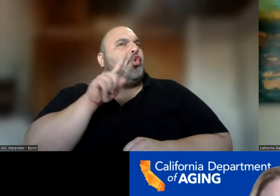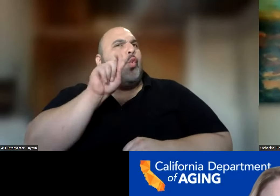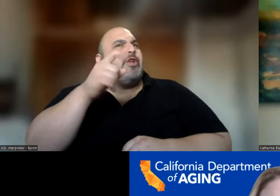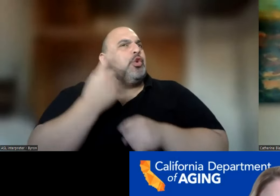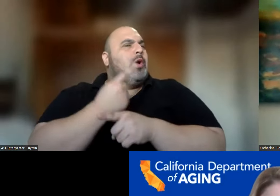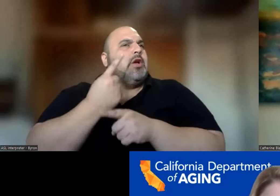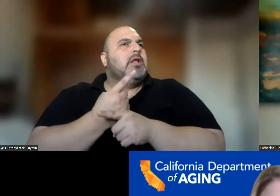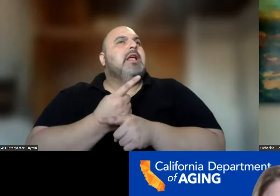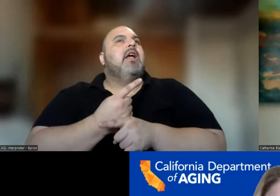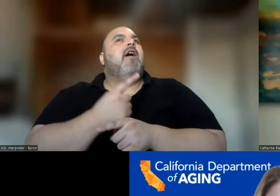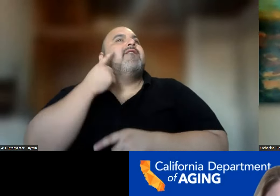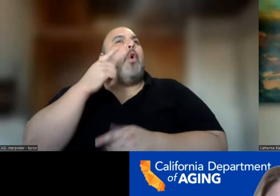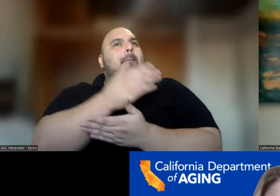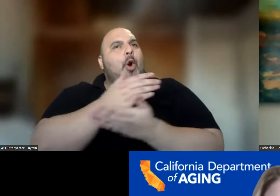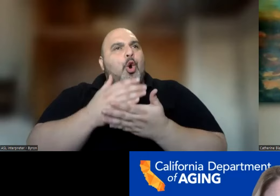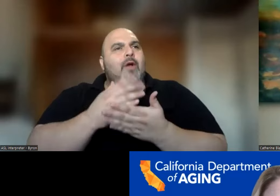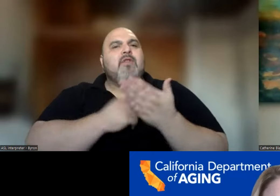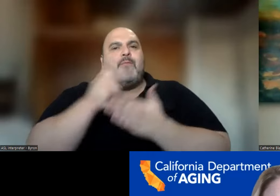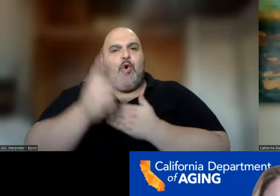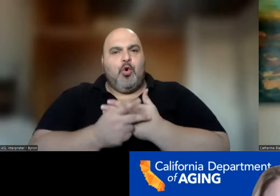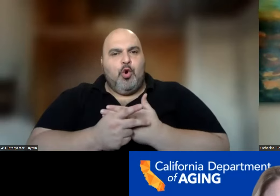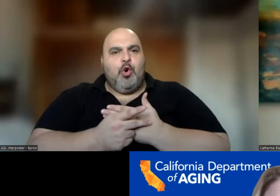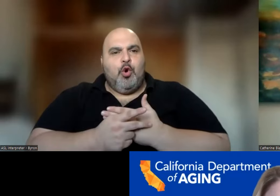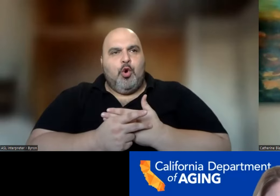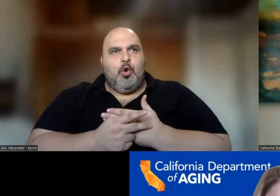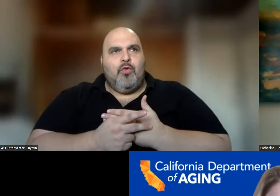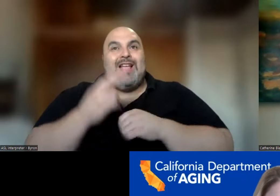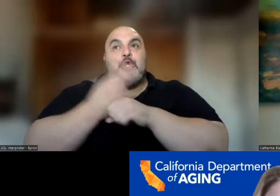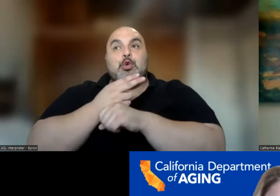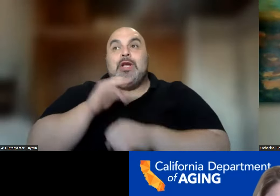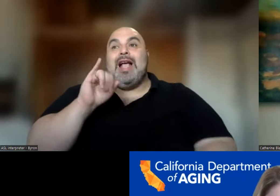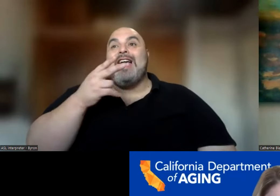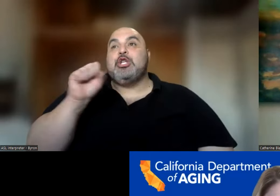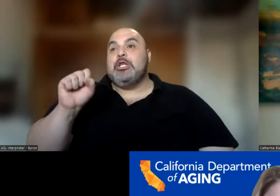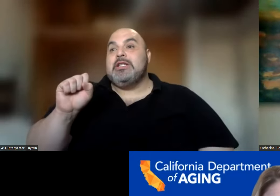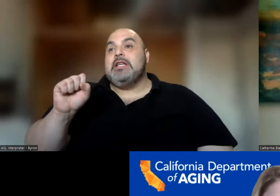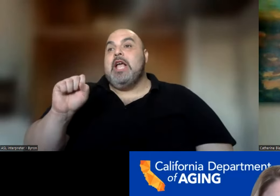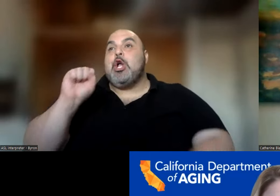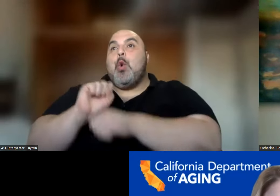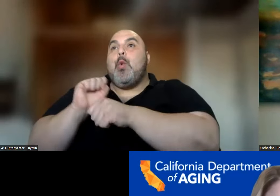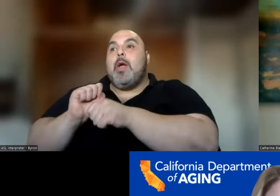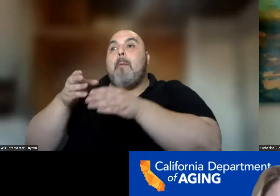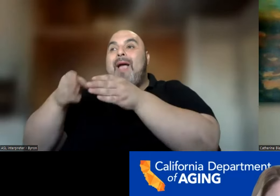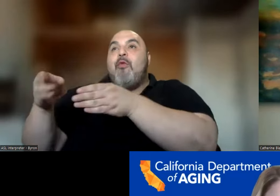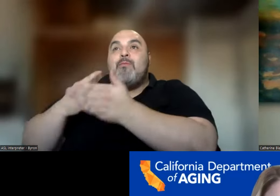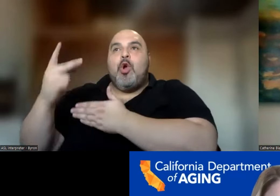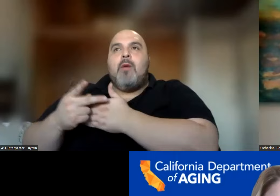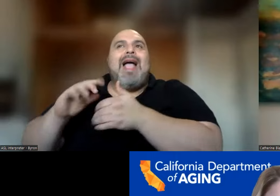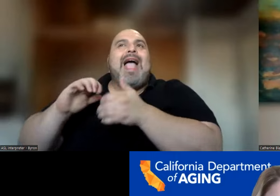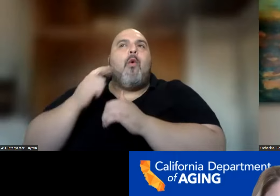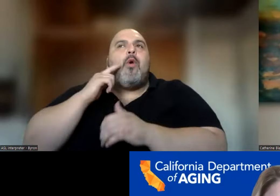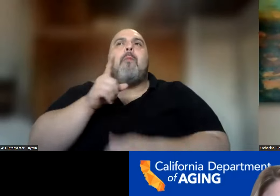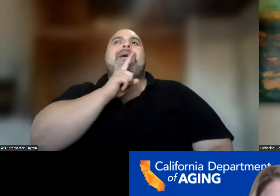how, for the part of our program that is leveraging the IHSS Career Pathways program, how are we going to ensure